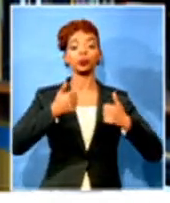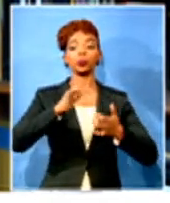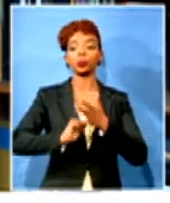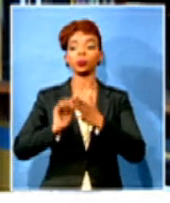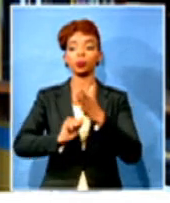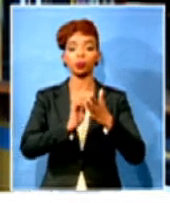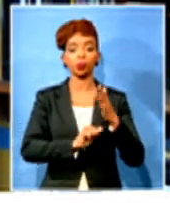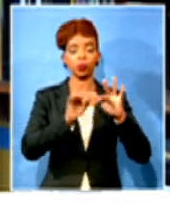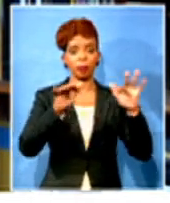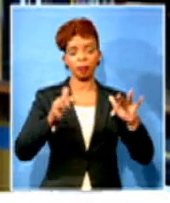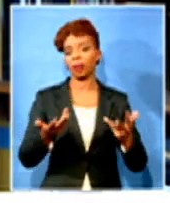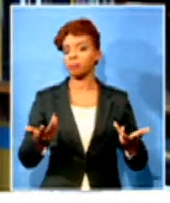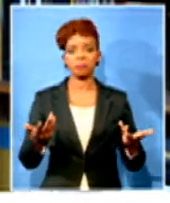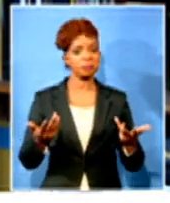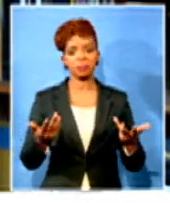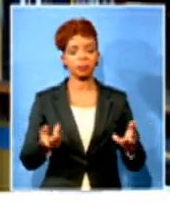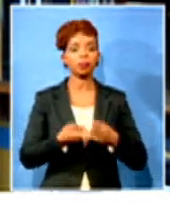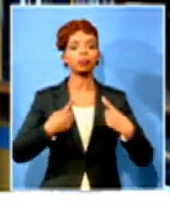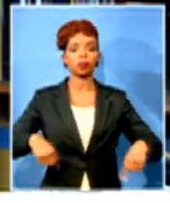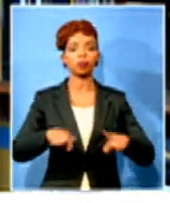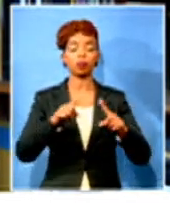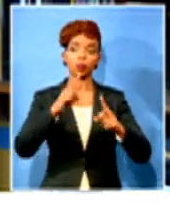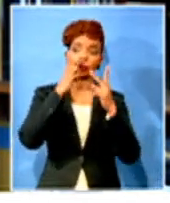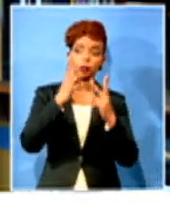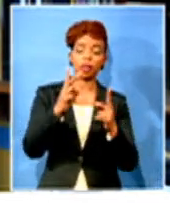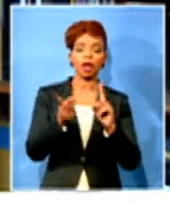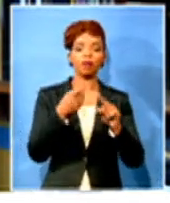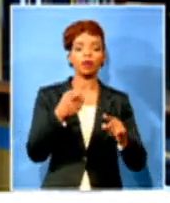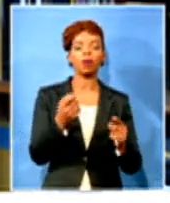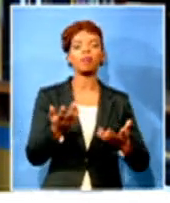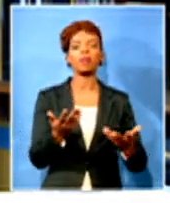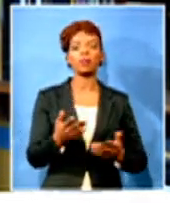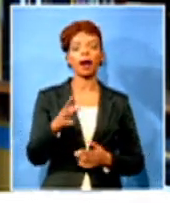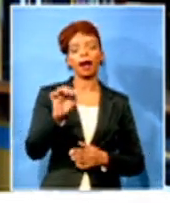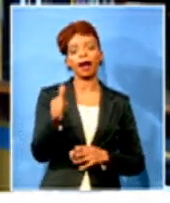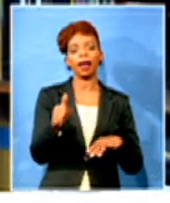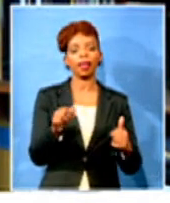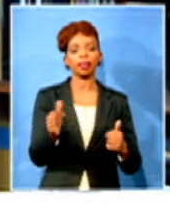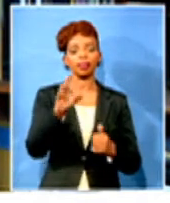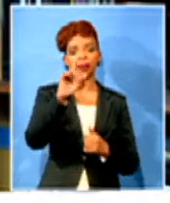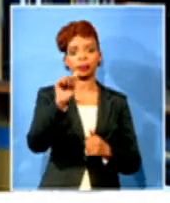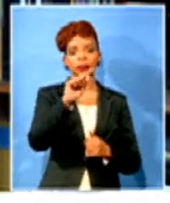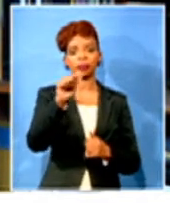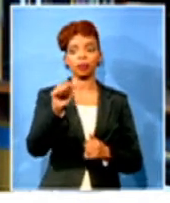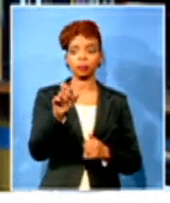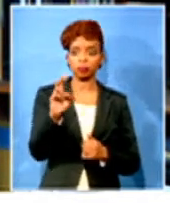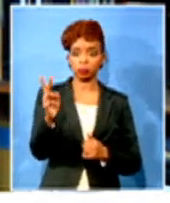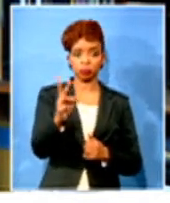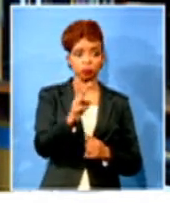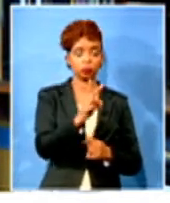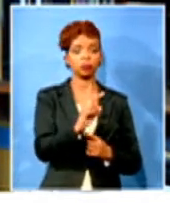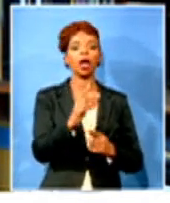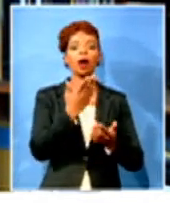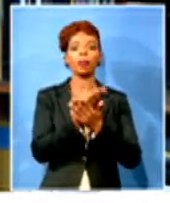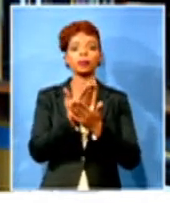see from other data that it looks like the government deficit will probably be in the region